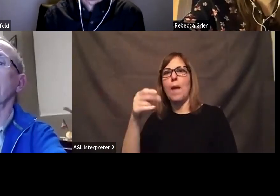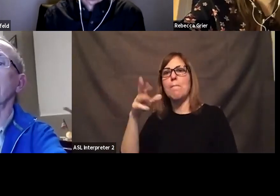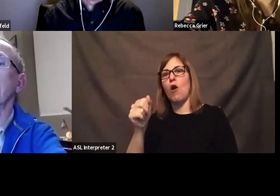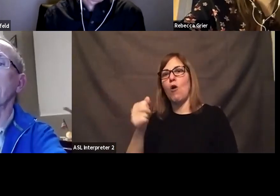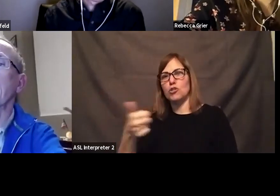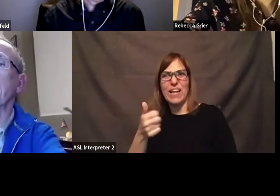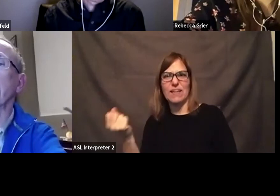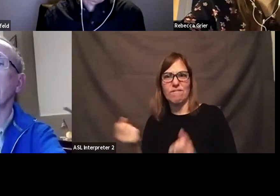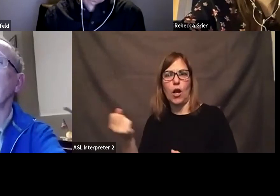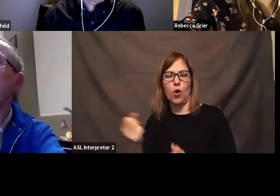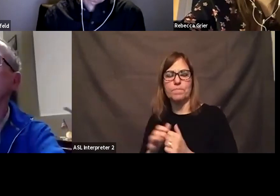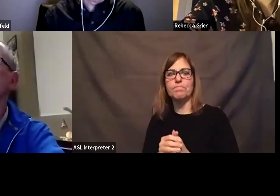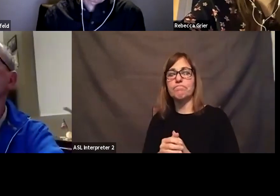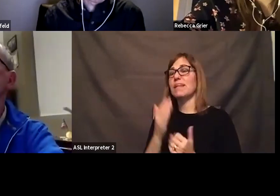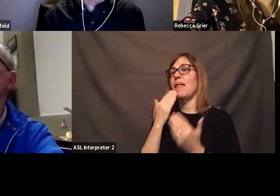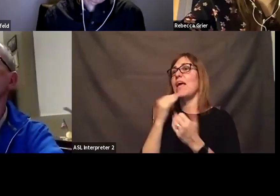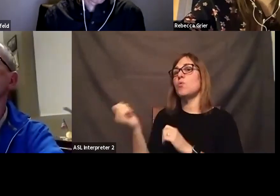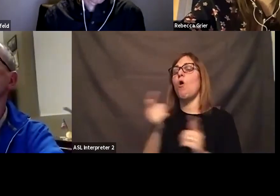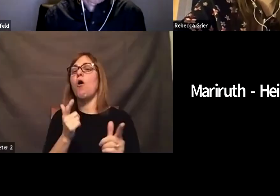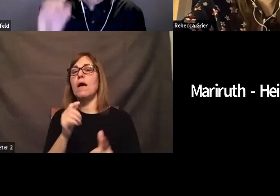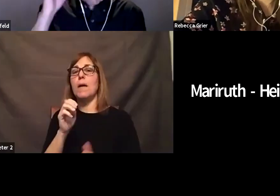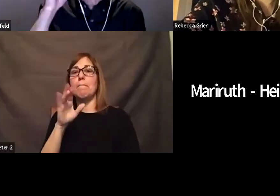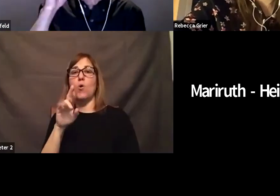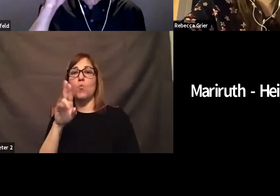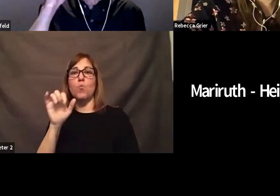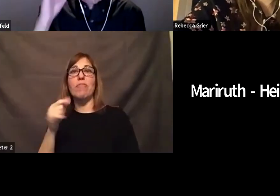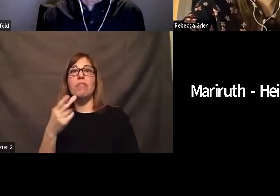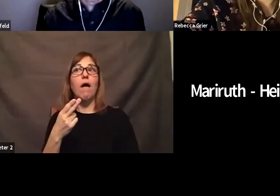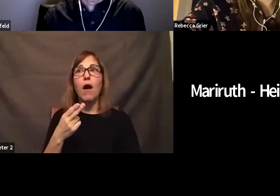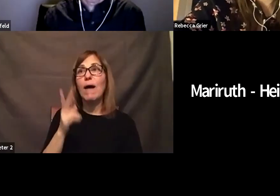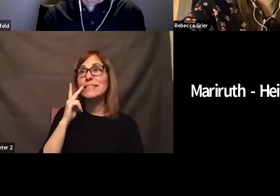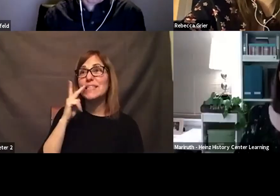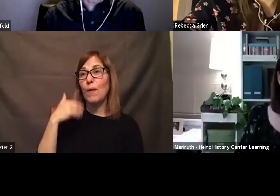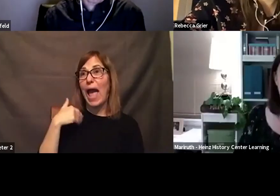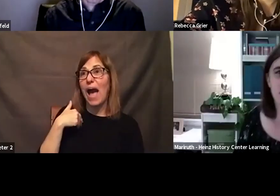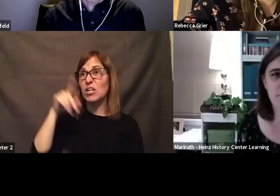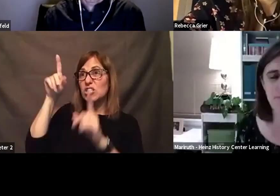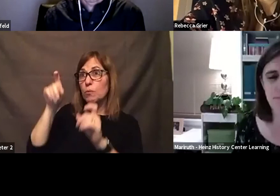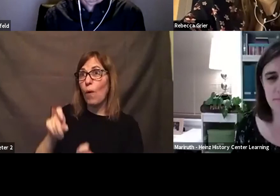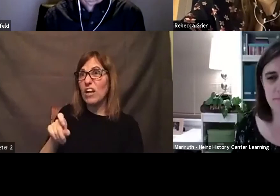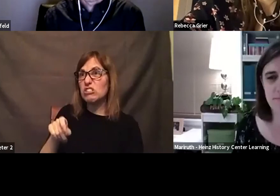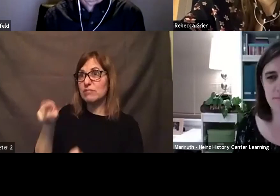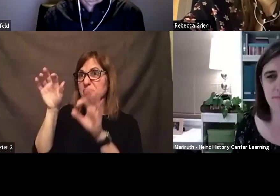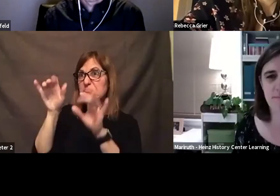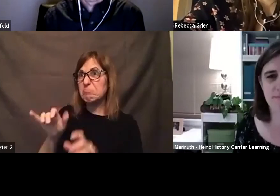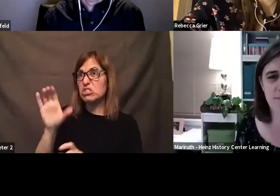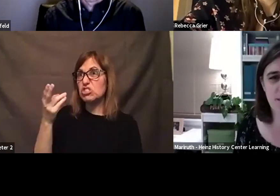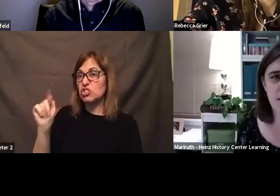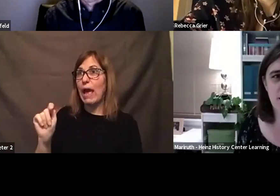Thank you to you all. I'm going to invite Mary Ruth. I see we do have some questions in the chat to share some of those questions with our